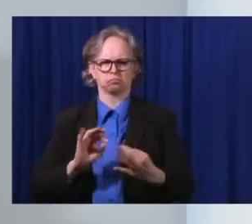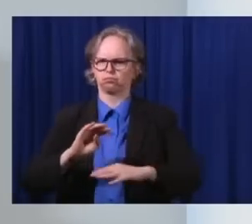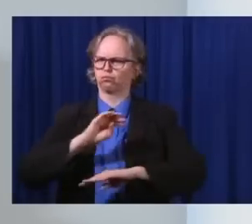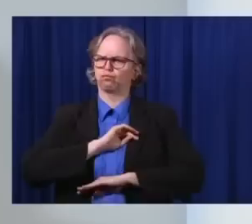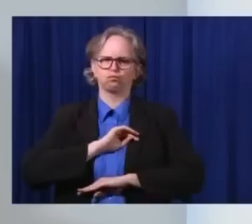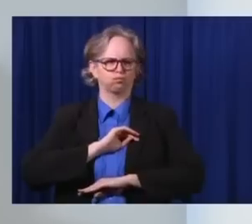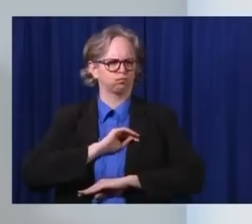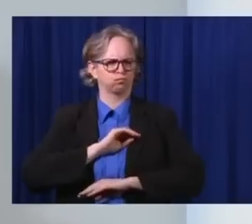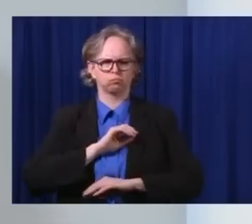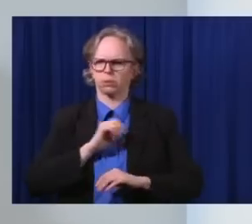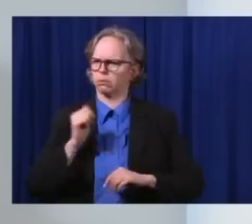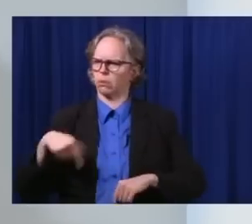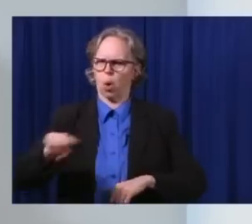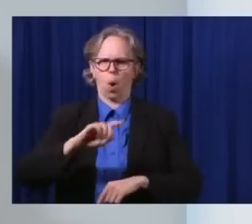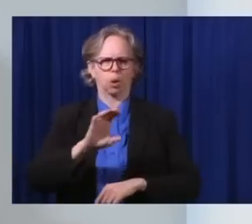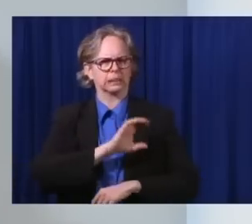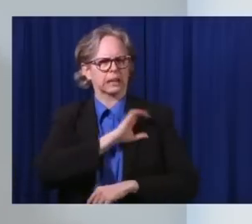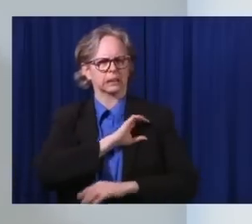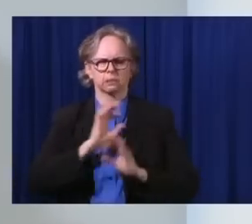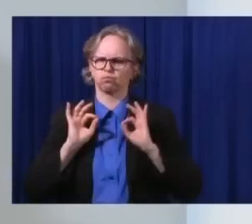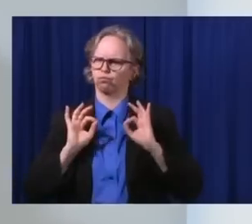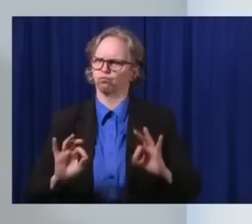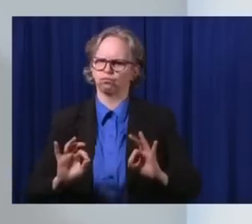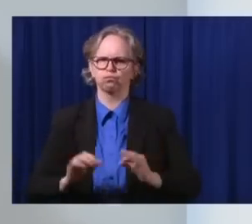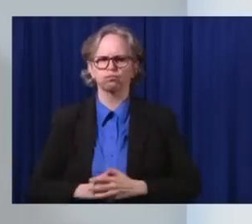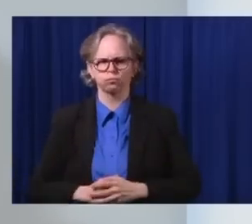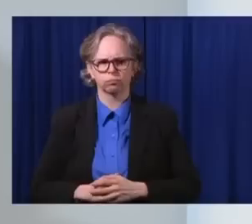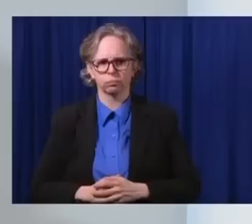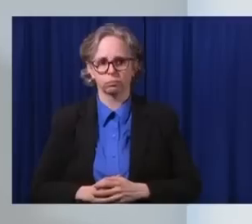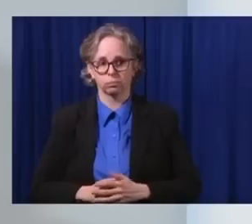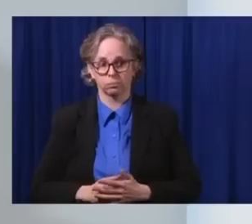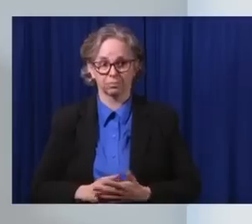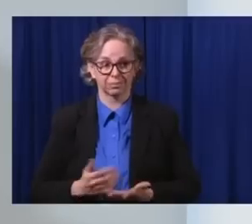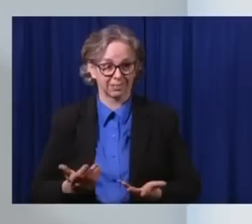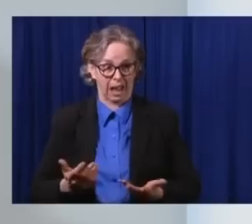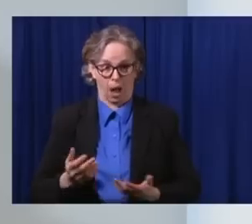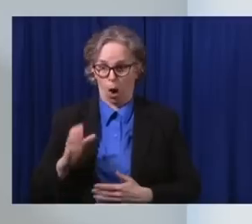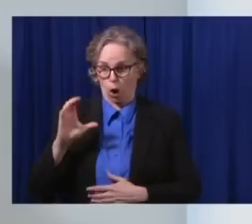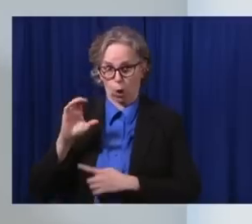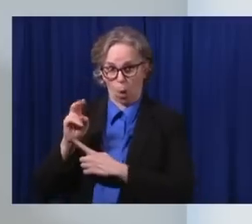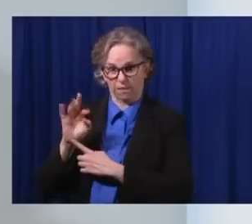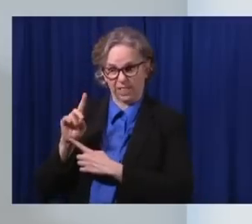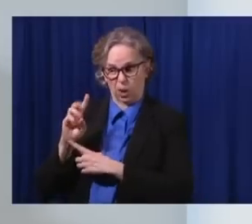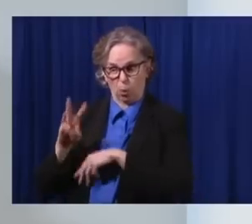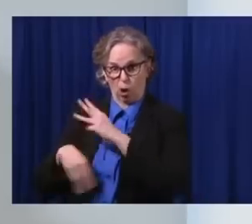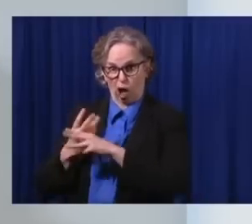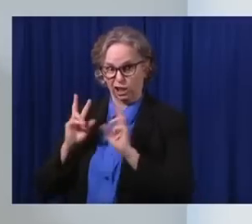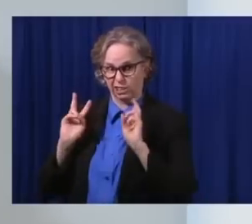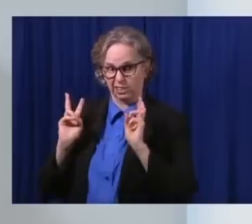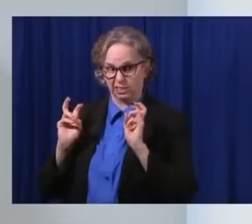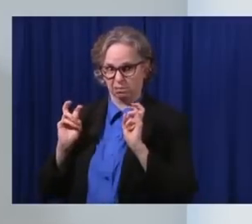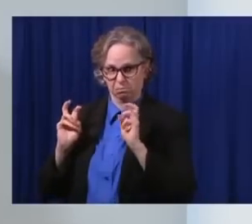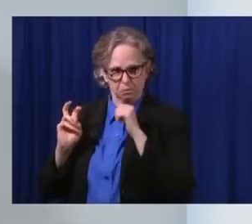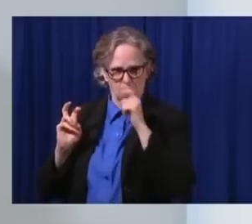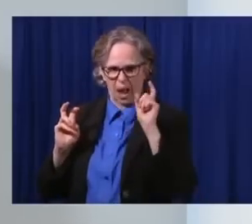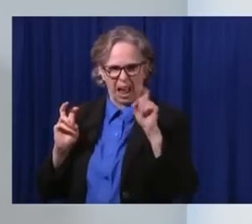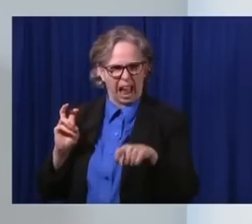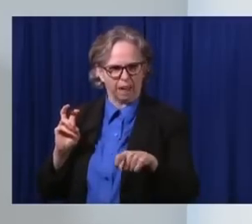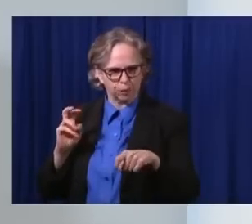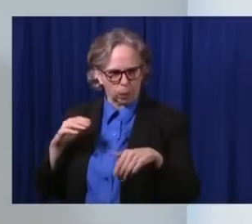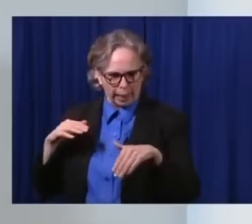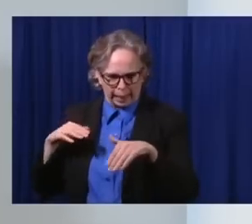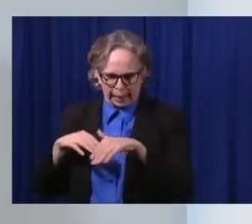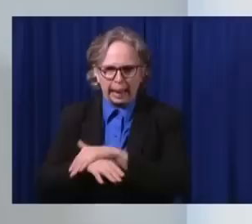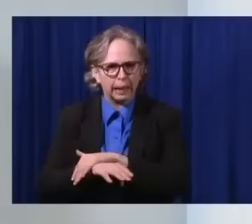world, nobody has to go in person to vote. What Secretary LaRose wants to do is to enhance